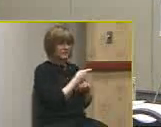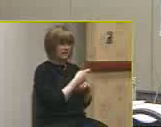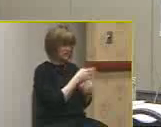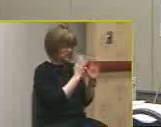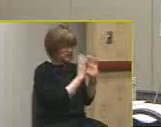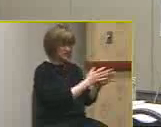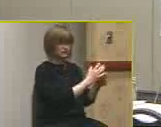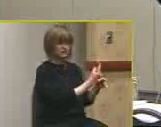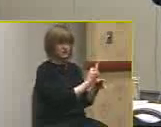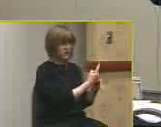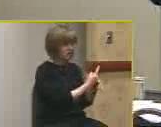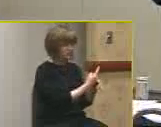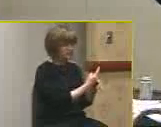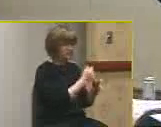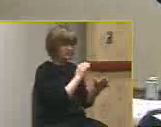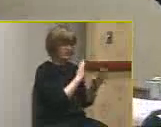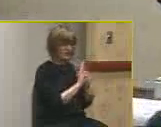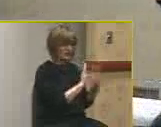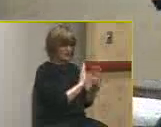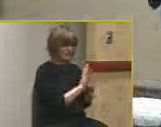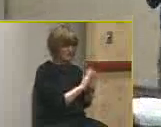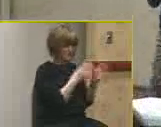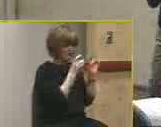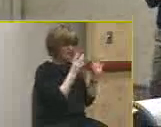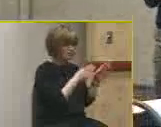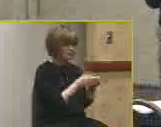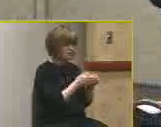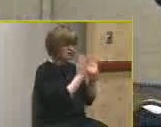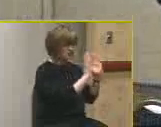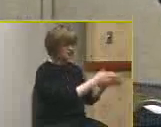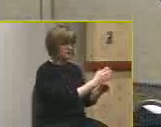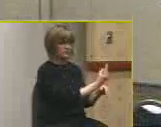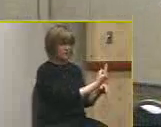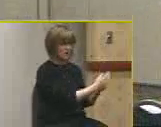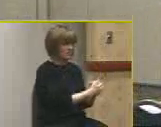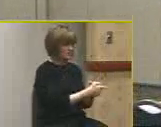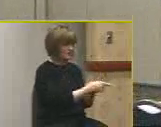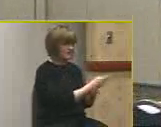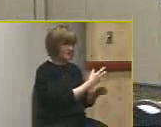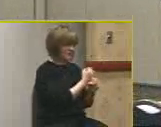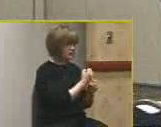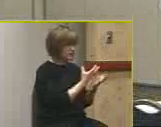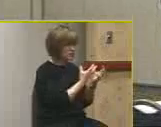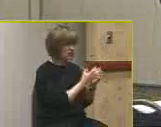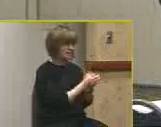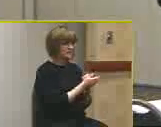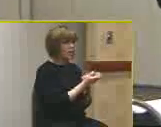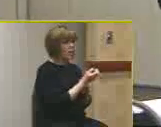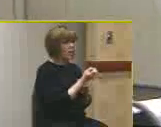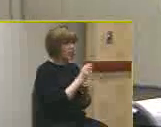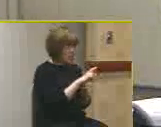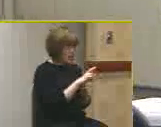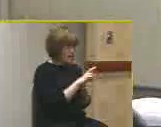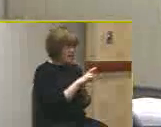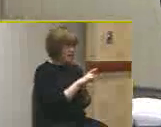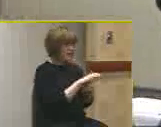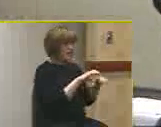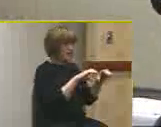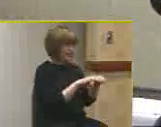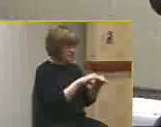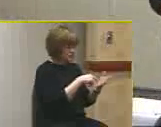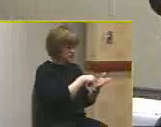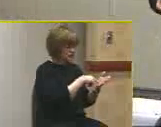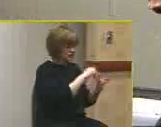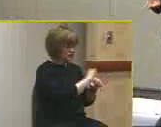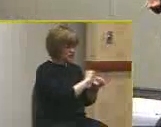too out of control, you just got to leave him alone, which is, he's getting right what he wants. Or I could do all this work for the whole